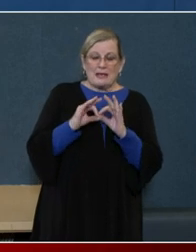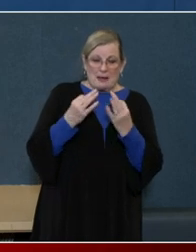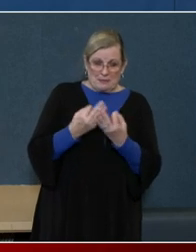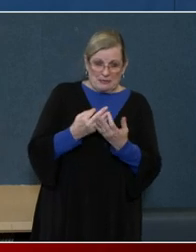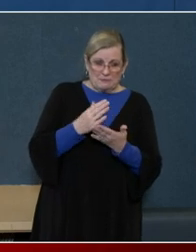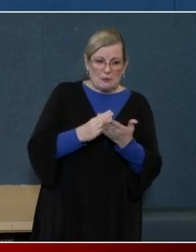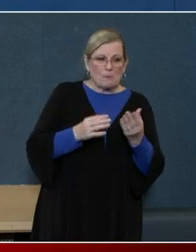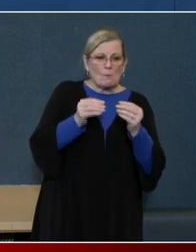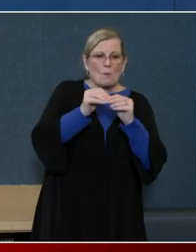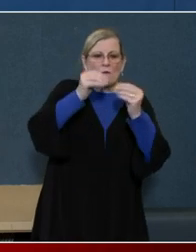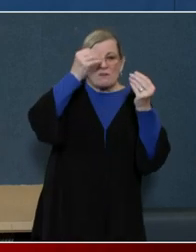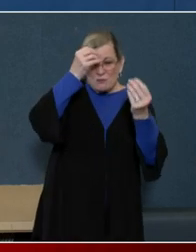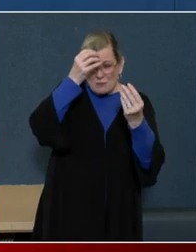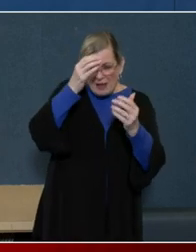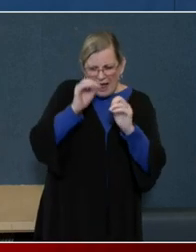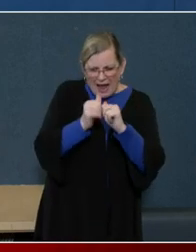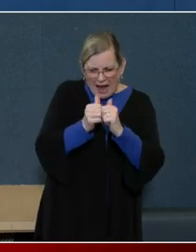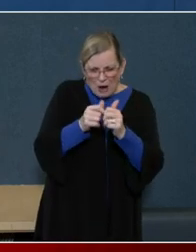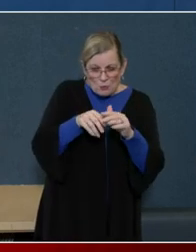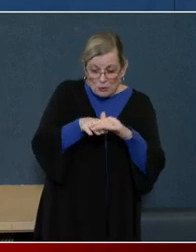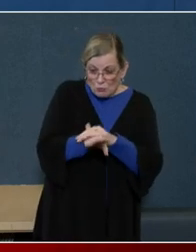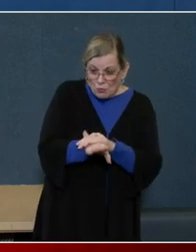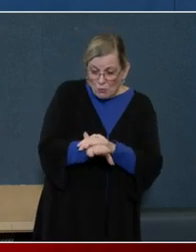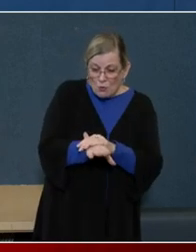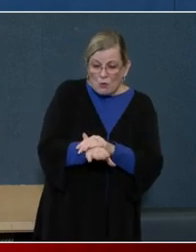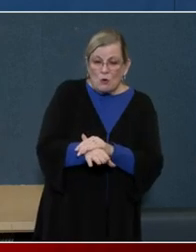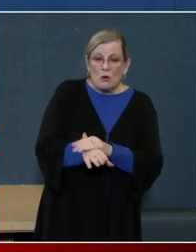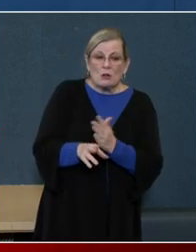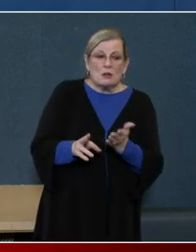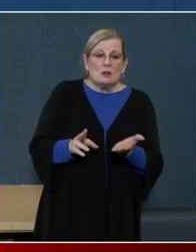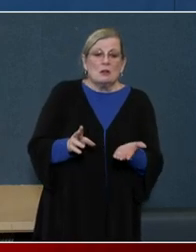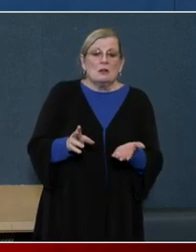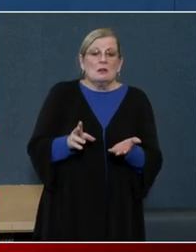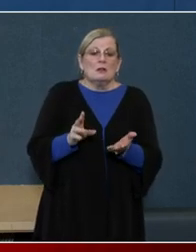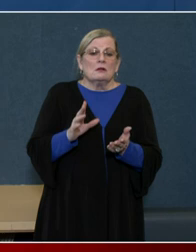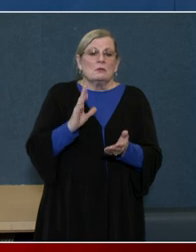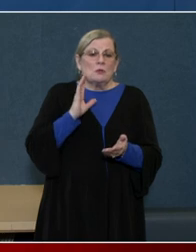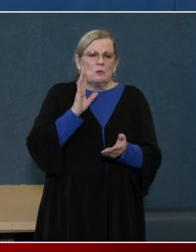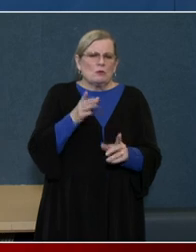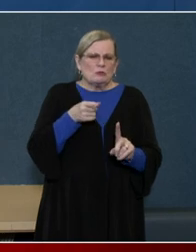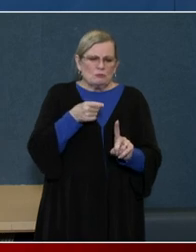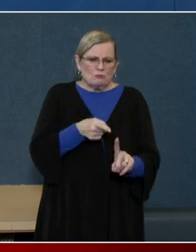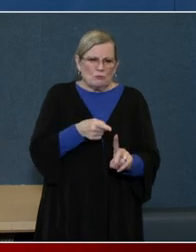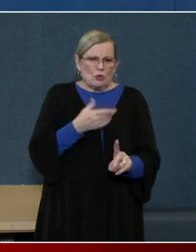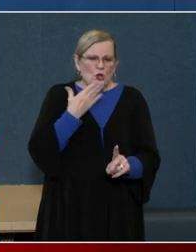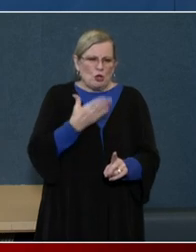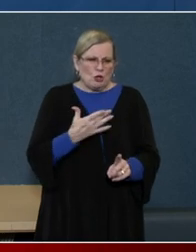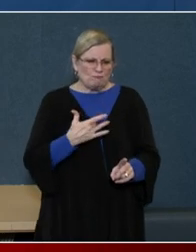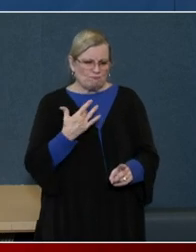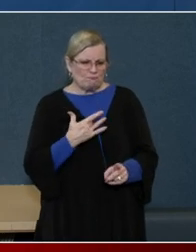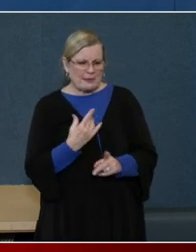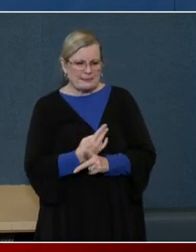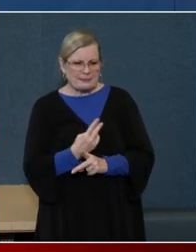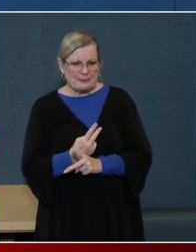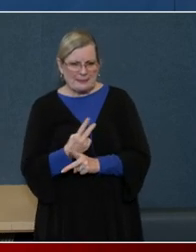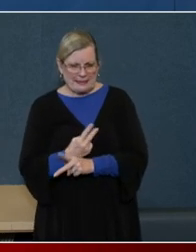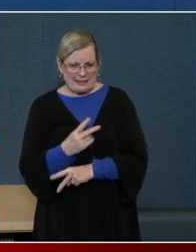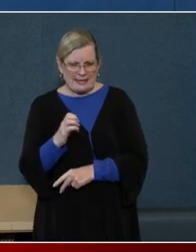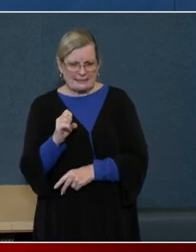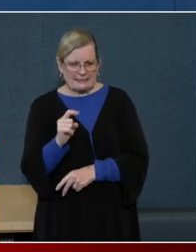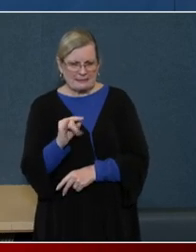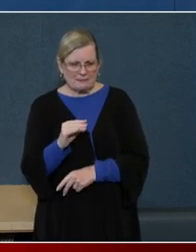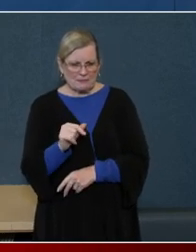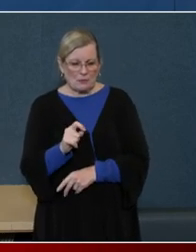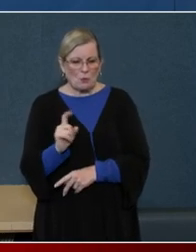enroll. We believe that this is a good estimate of where we were in parent interest in the